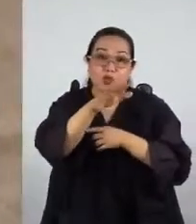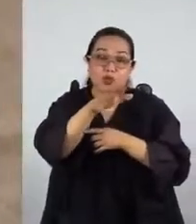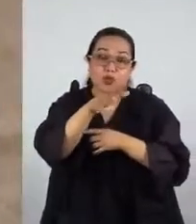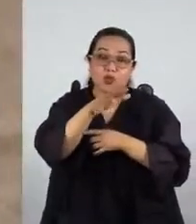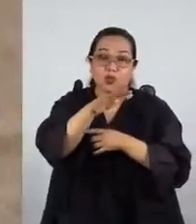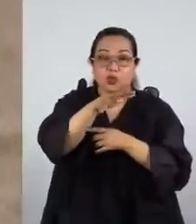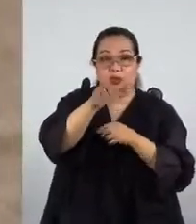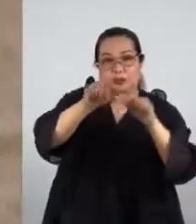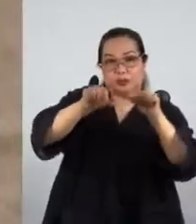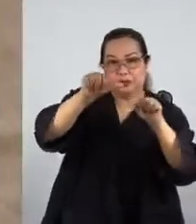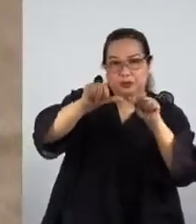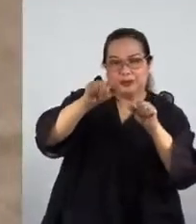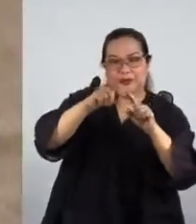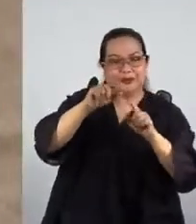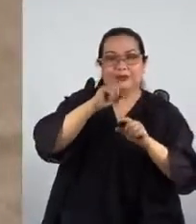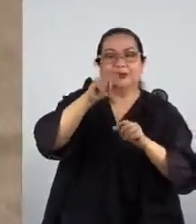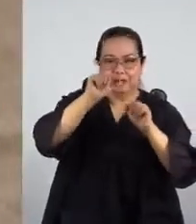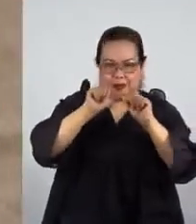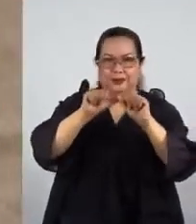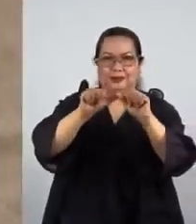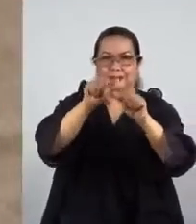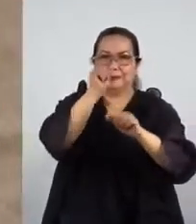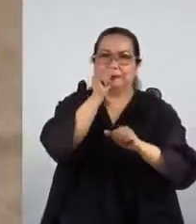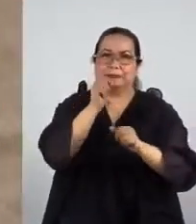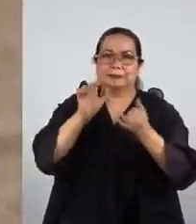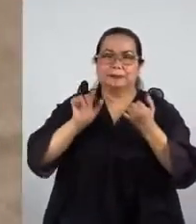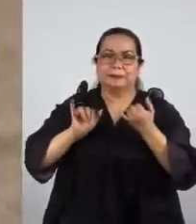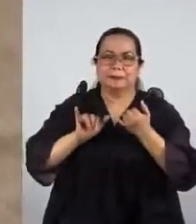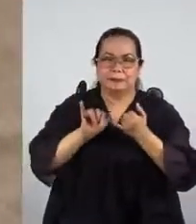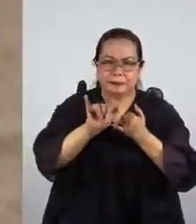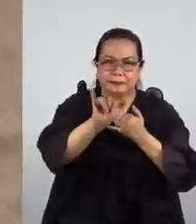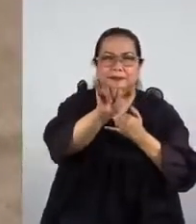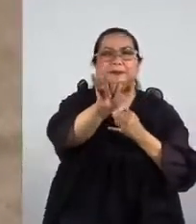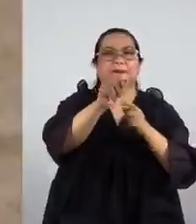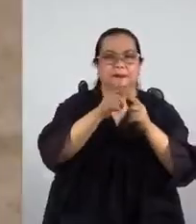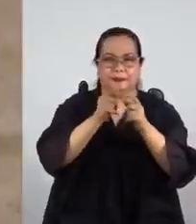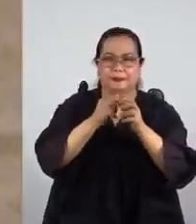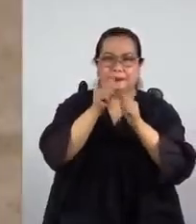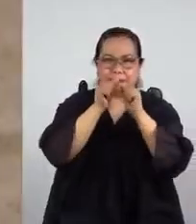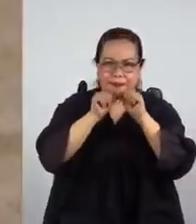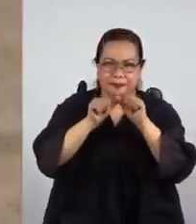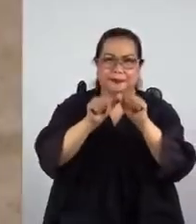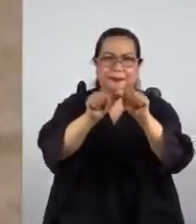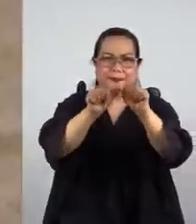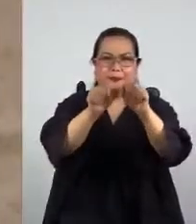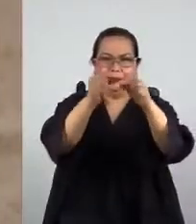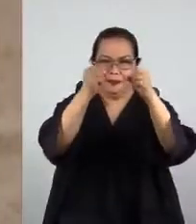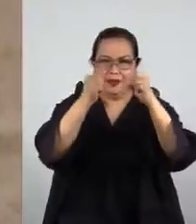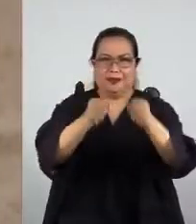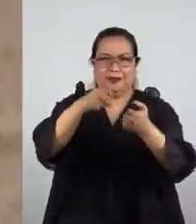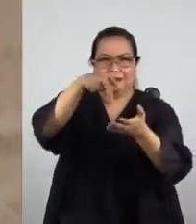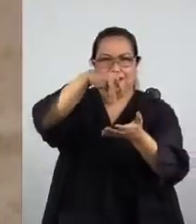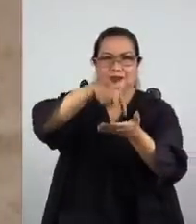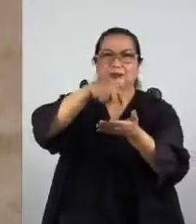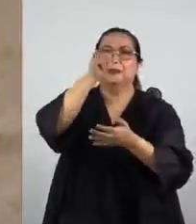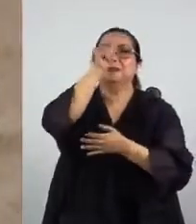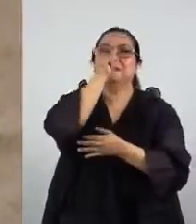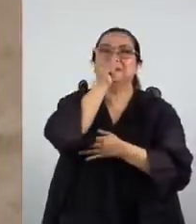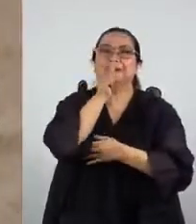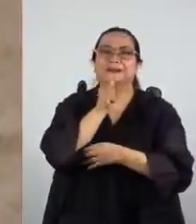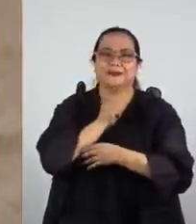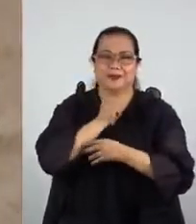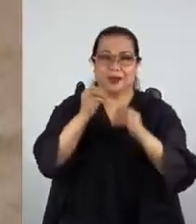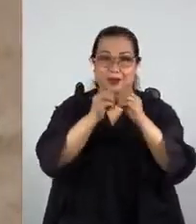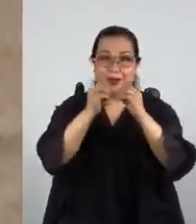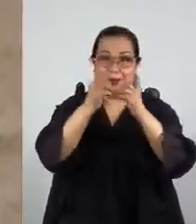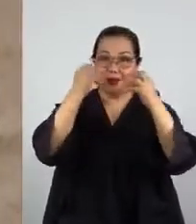to endure and not to give up in our faith in Jesus. For those who are standing firm and have endured and are even